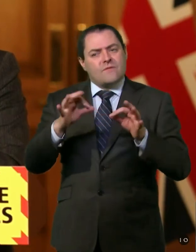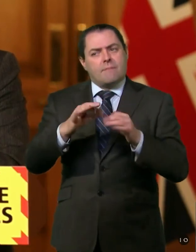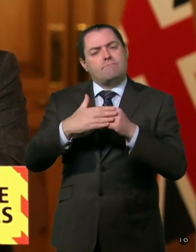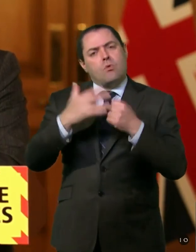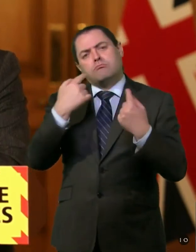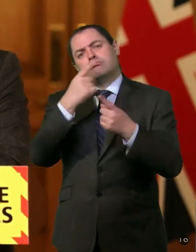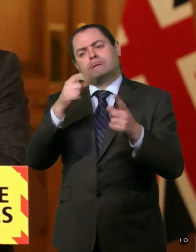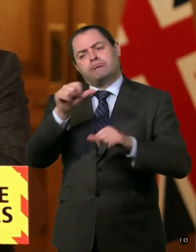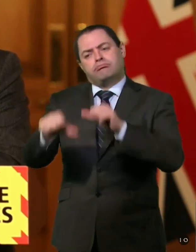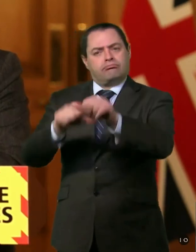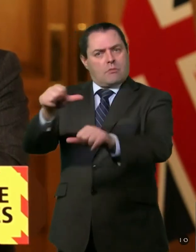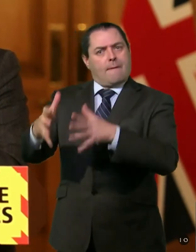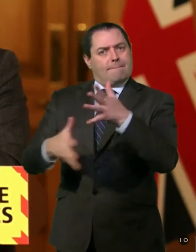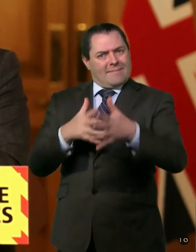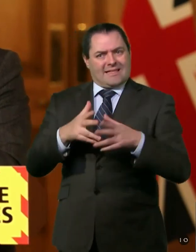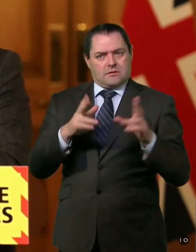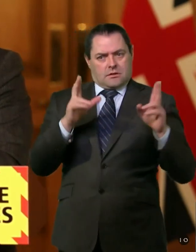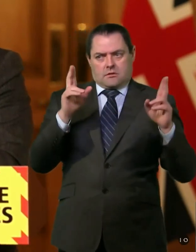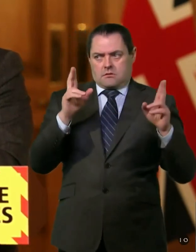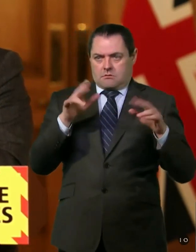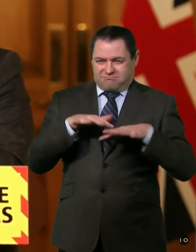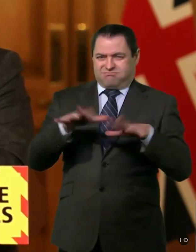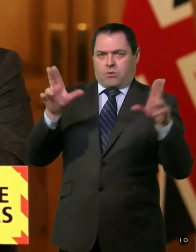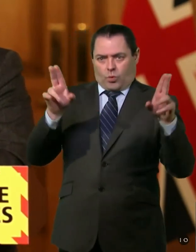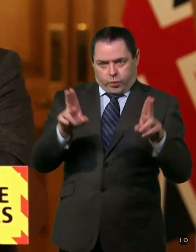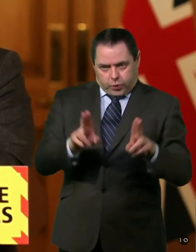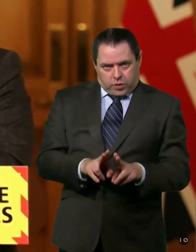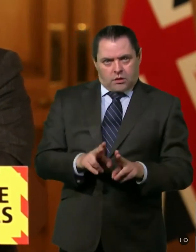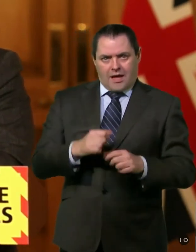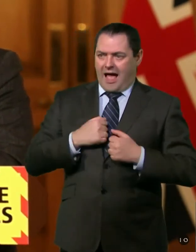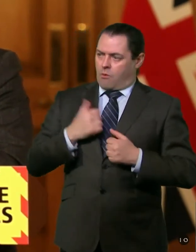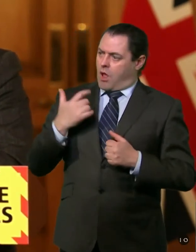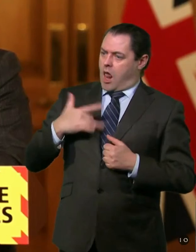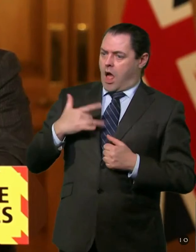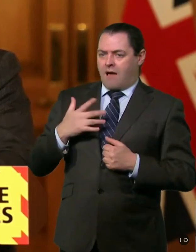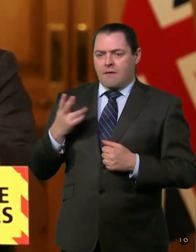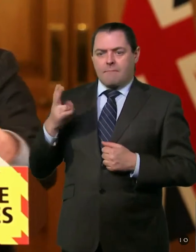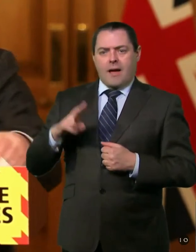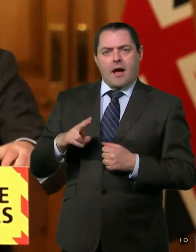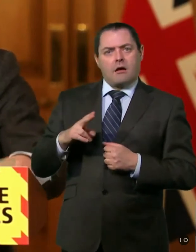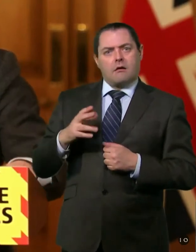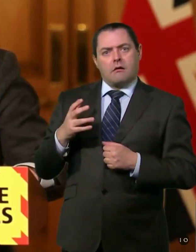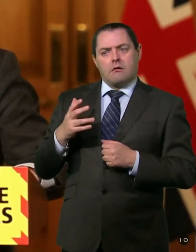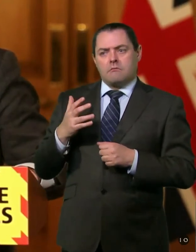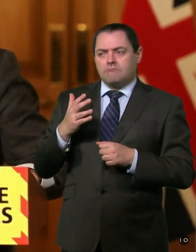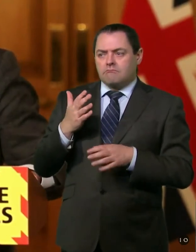to reclaim our lives. Thank you very much. I'm now going to hand over to